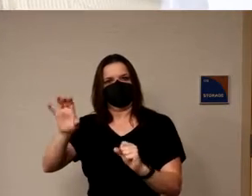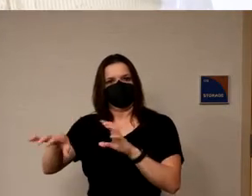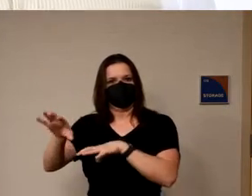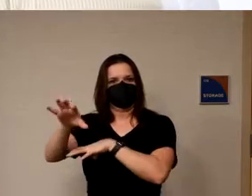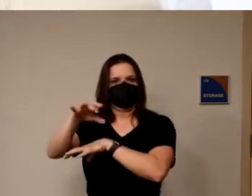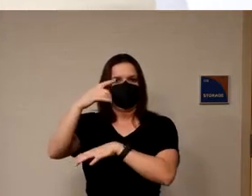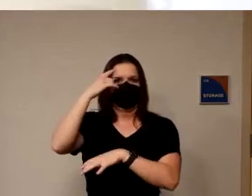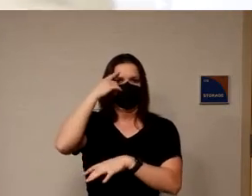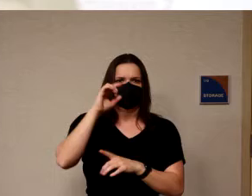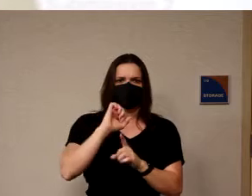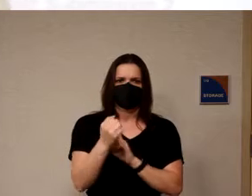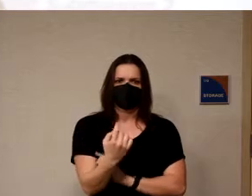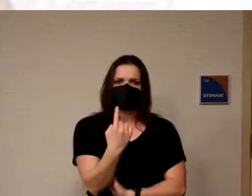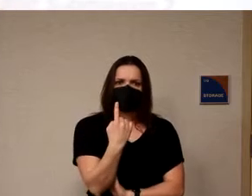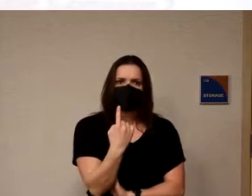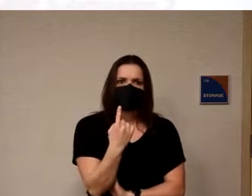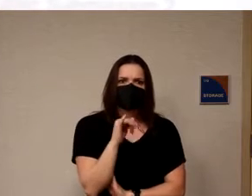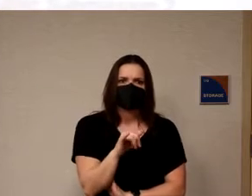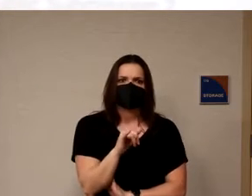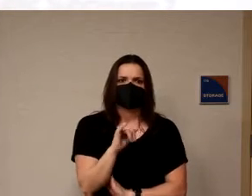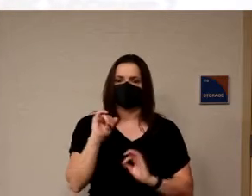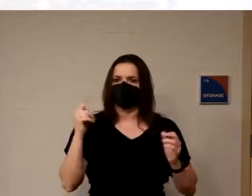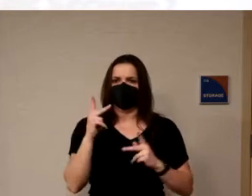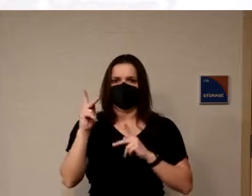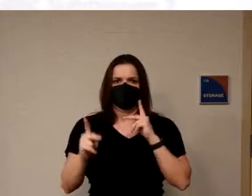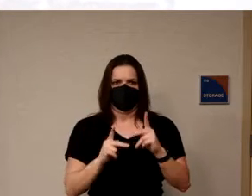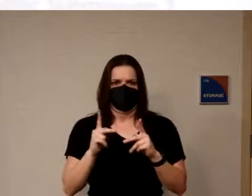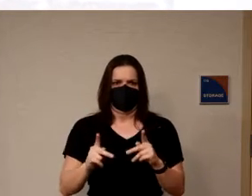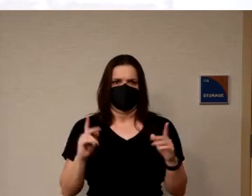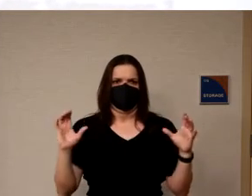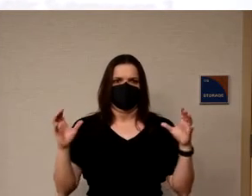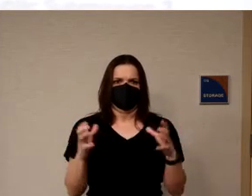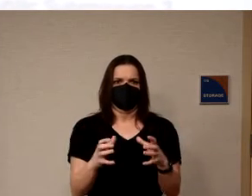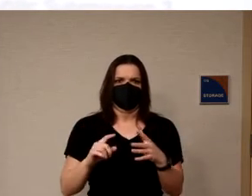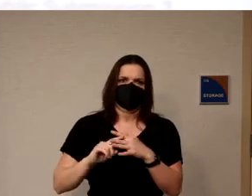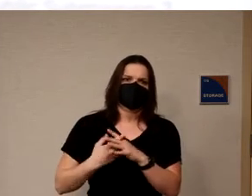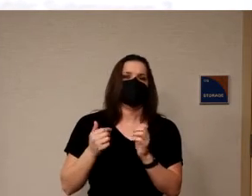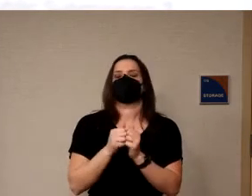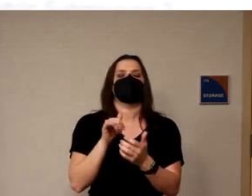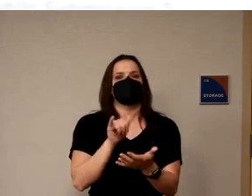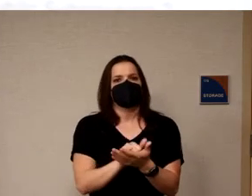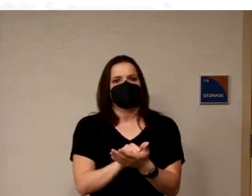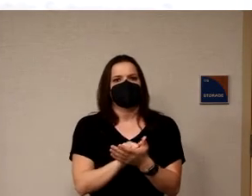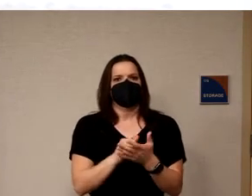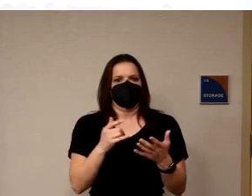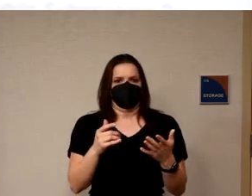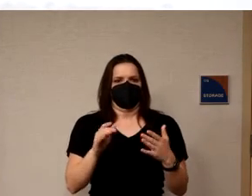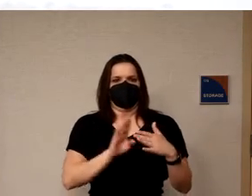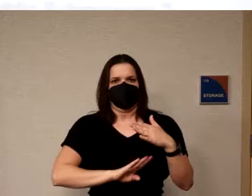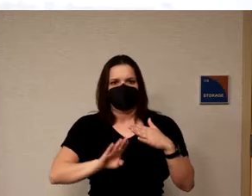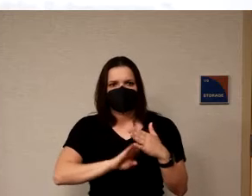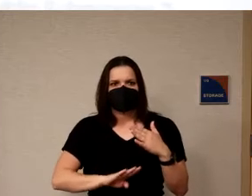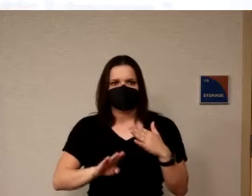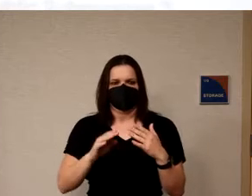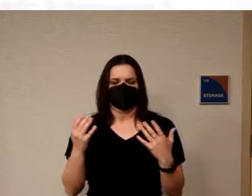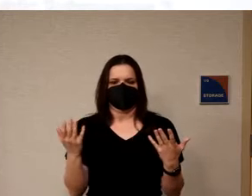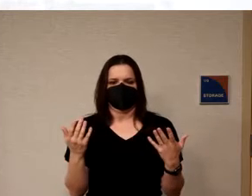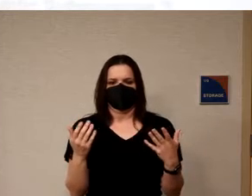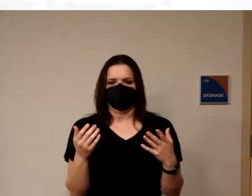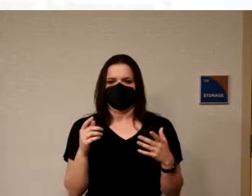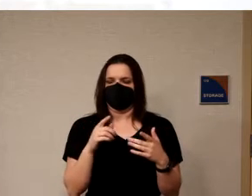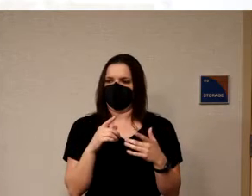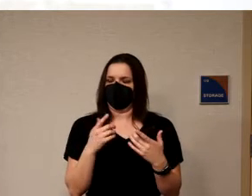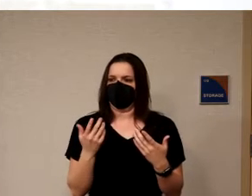neighborhoods. One might just be all population driven. I'm just going to start with that as kind of the base model,